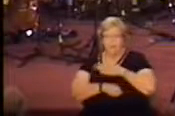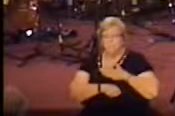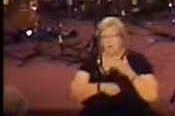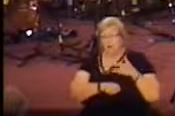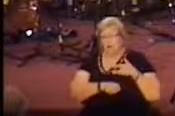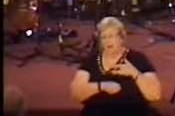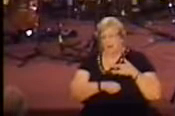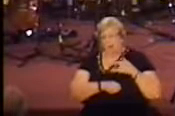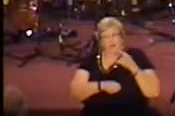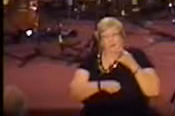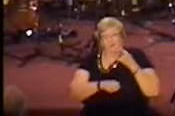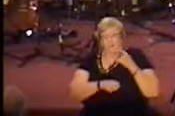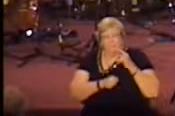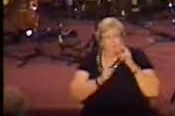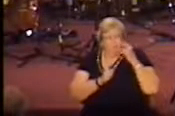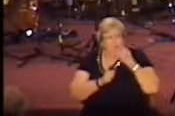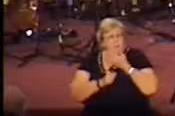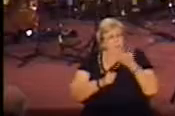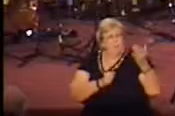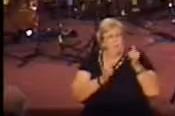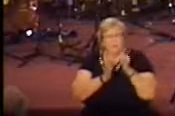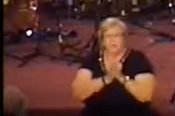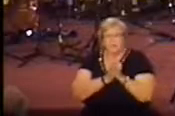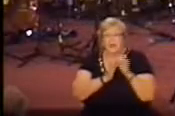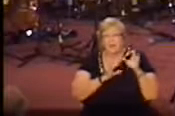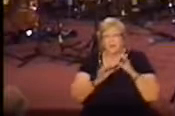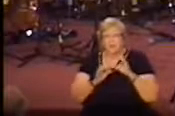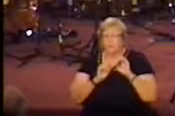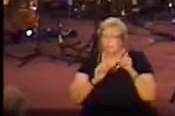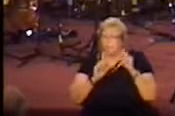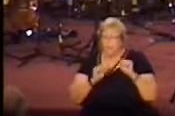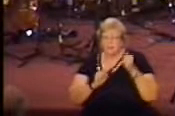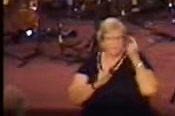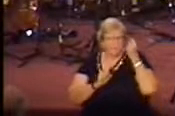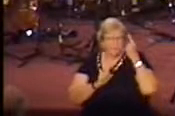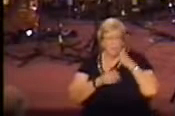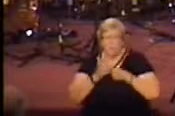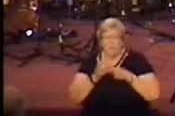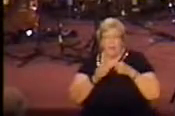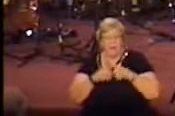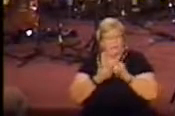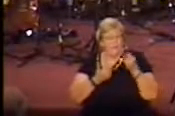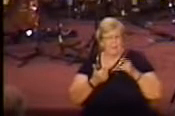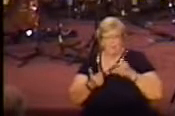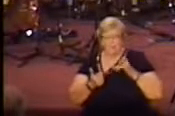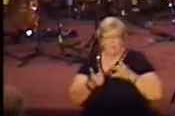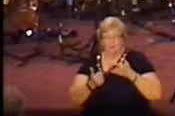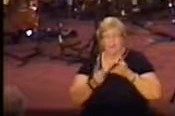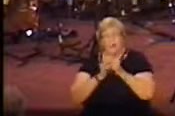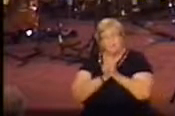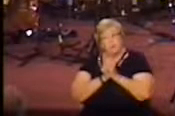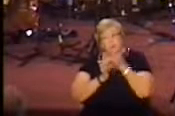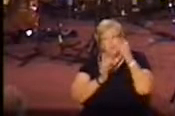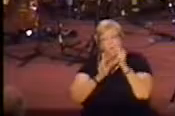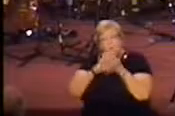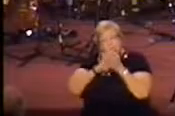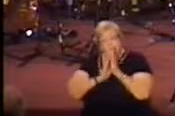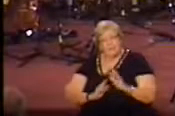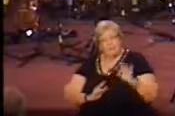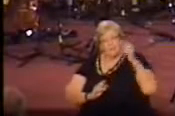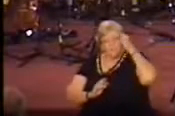those who do. No one can fathom what they view. I firmly pray for peace of mind.